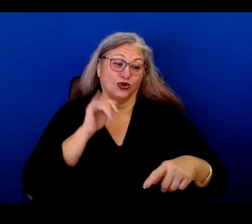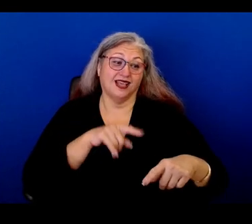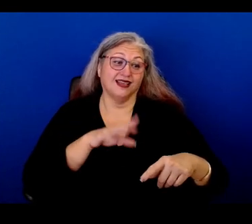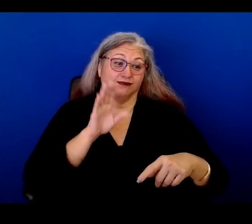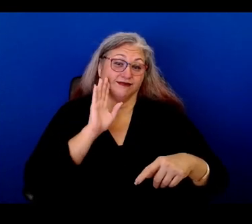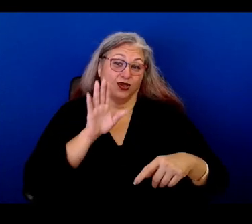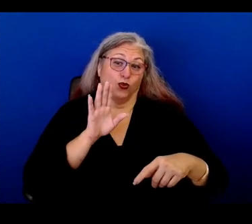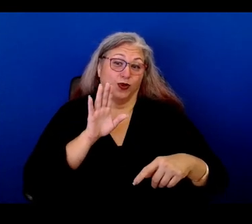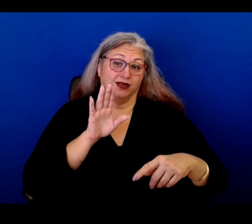it's going to go to